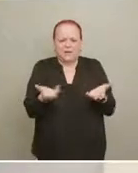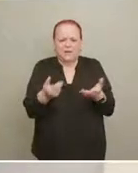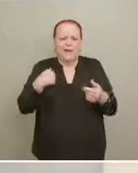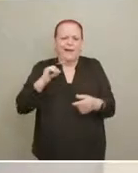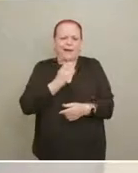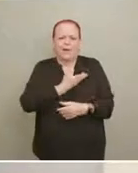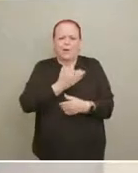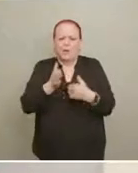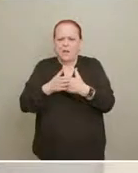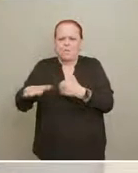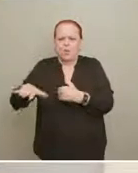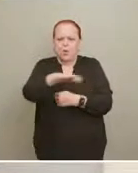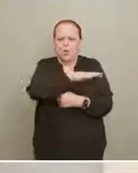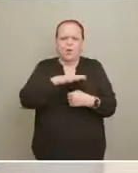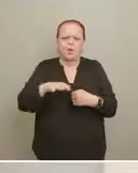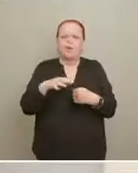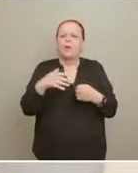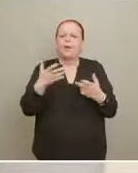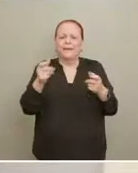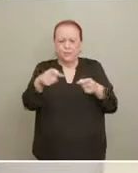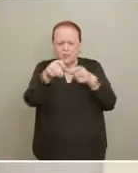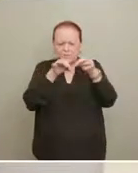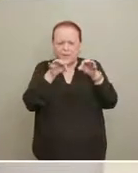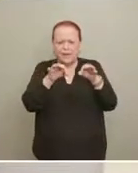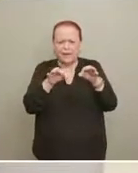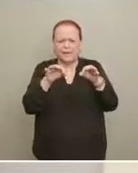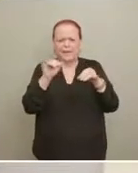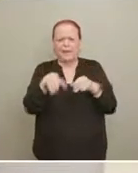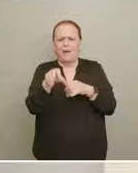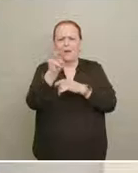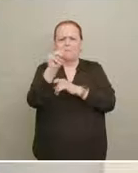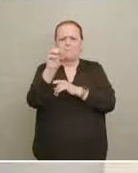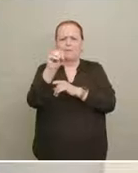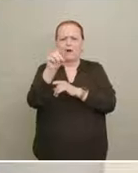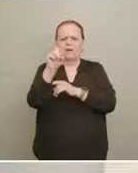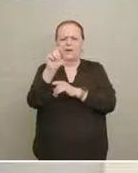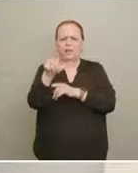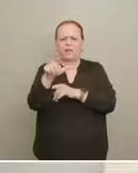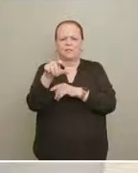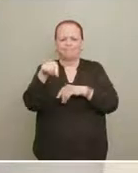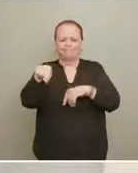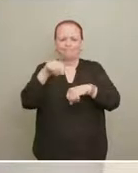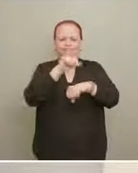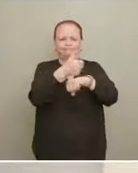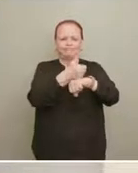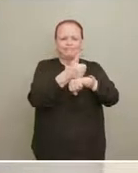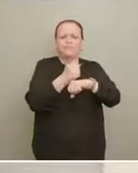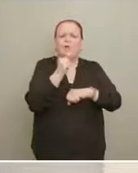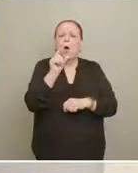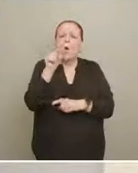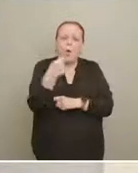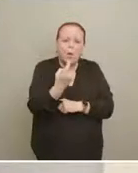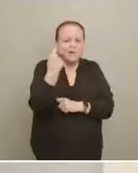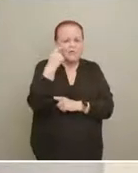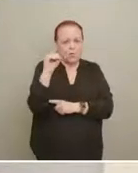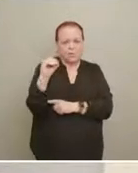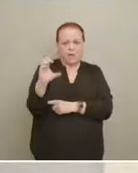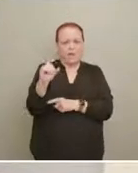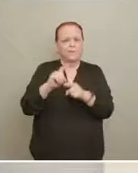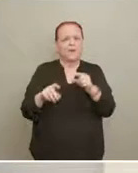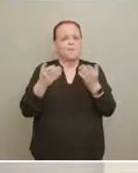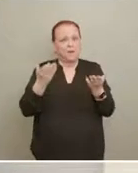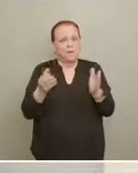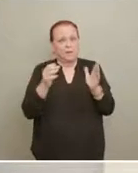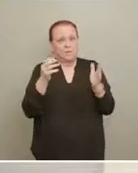you talk a little bit about the model that we have here and how this could be a model, not just for Orange County, but for the